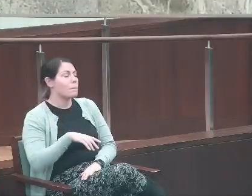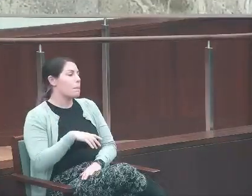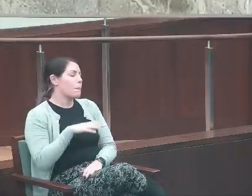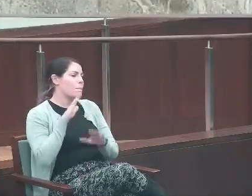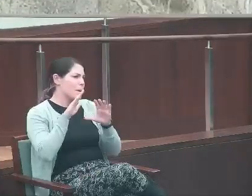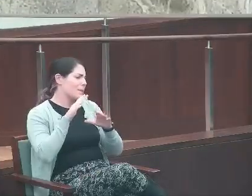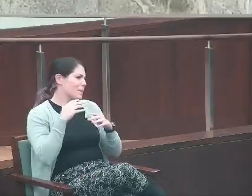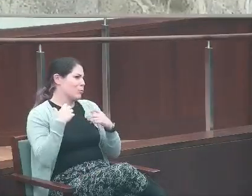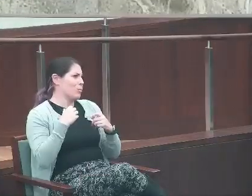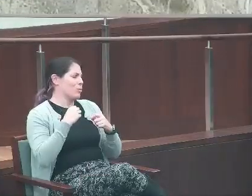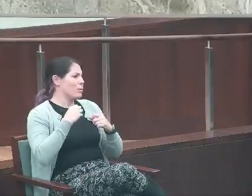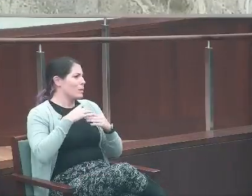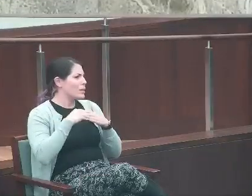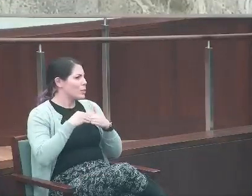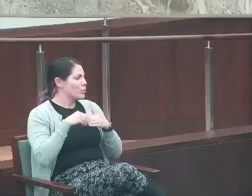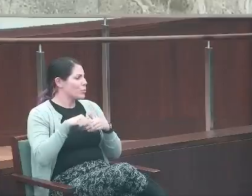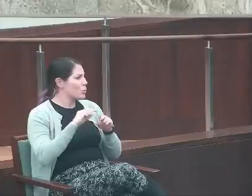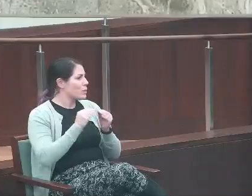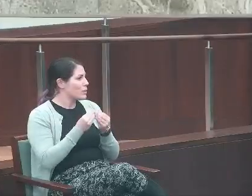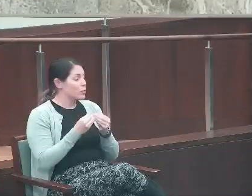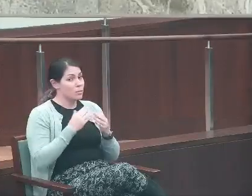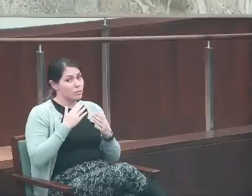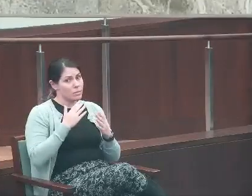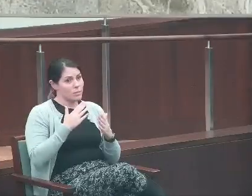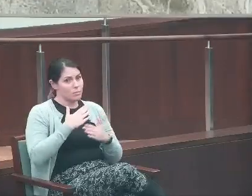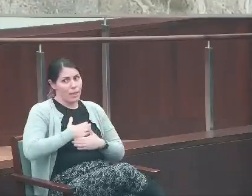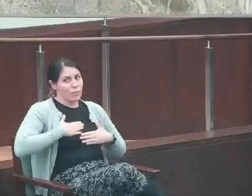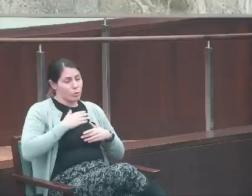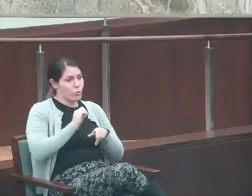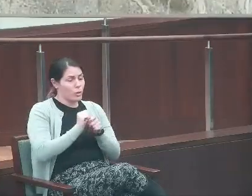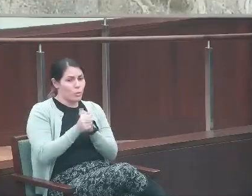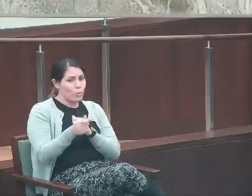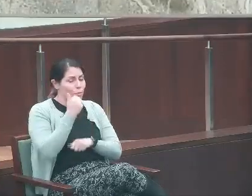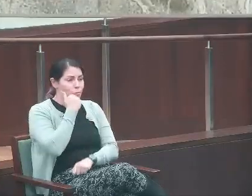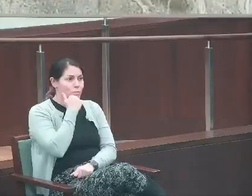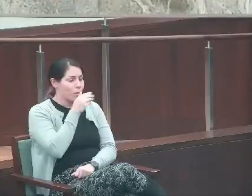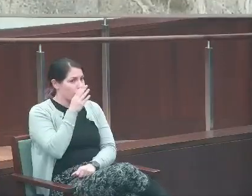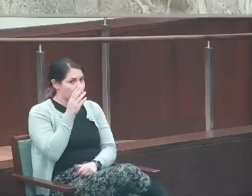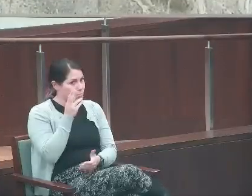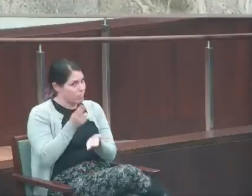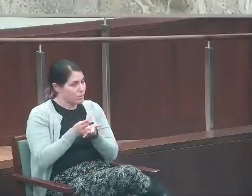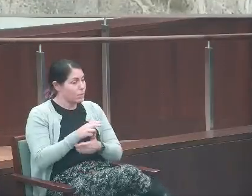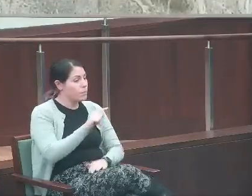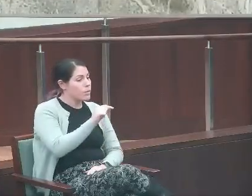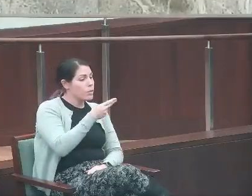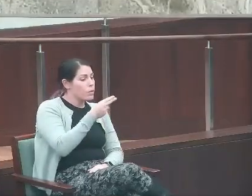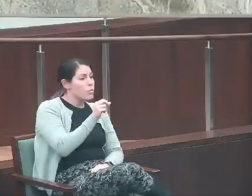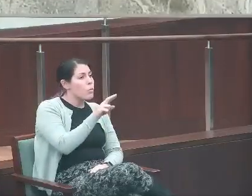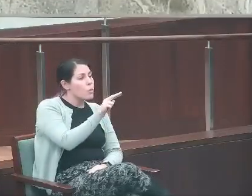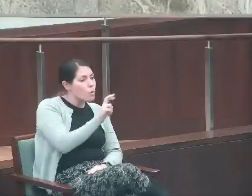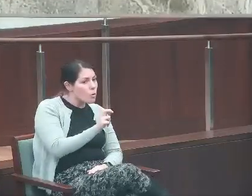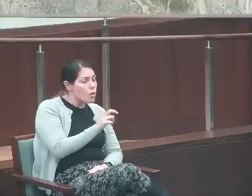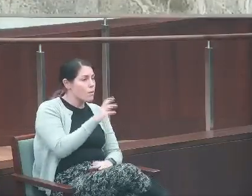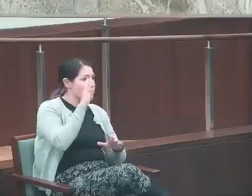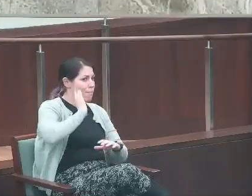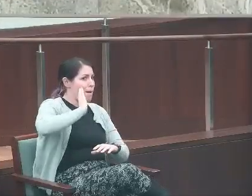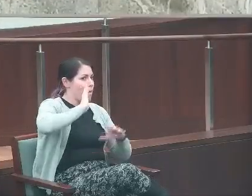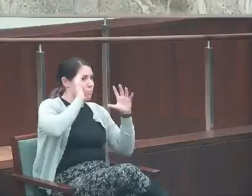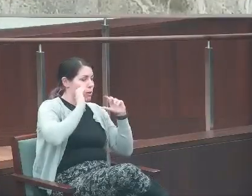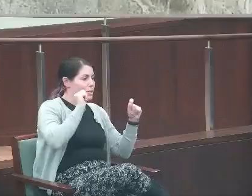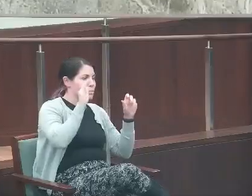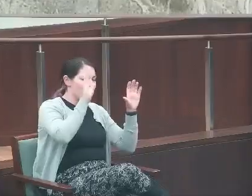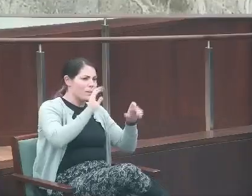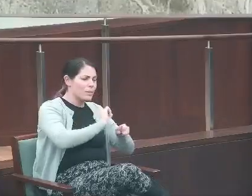this organization, and it really is a pleasure working with you each and every day. Thorne, to our past president, who did a wonderful job heading